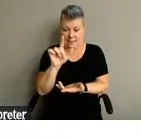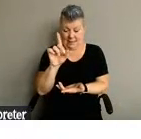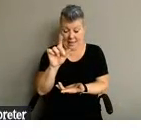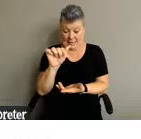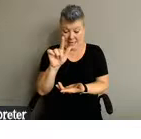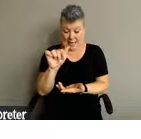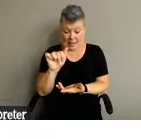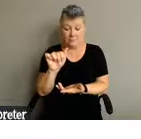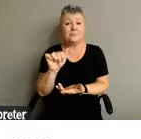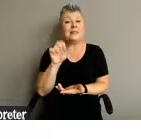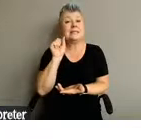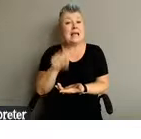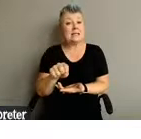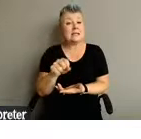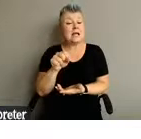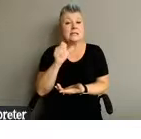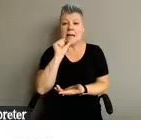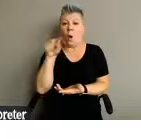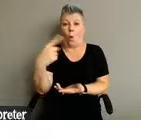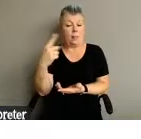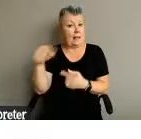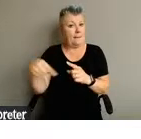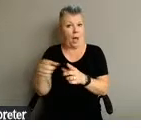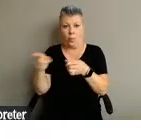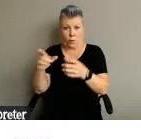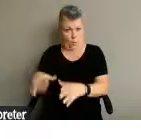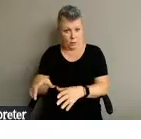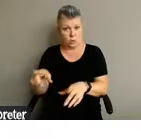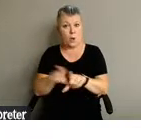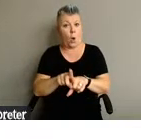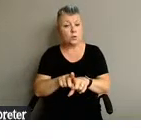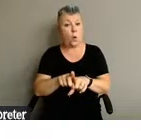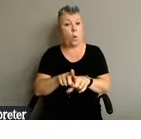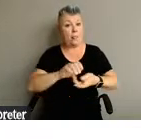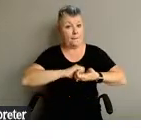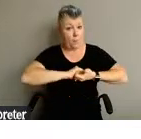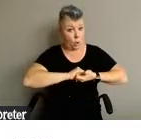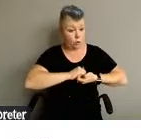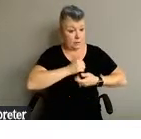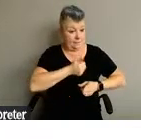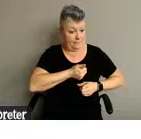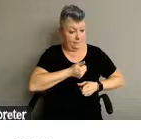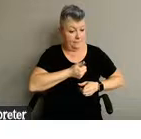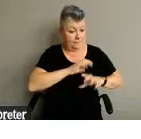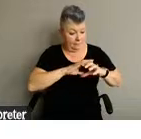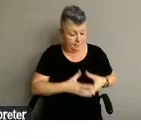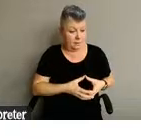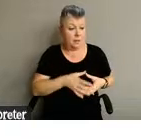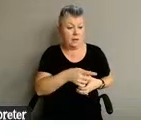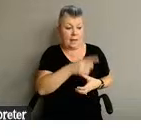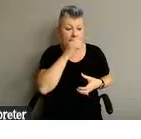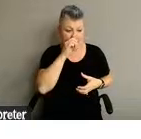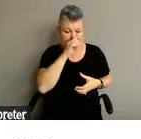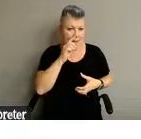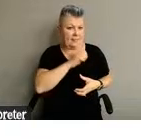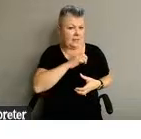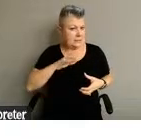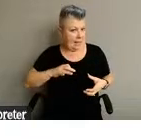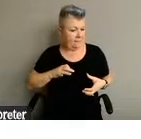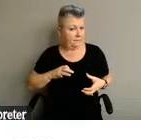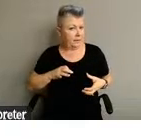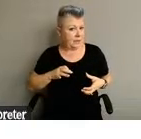partnership. Right. And taking a look at those specific indicators, understaffing that you have listed there, and how we